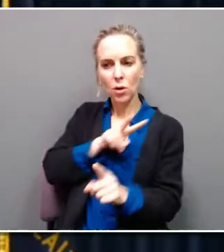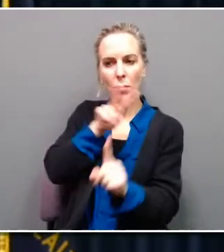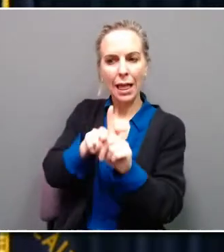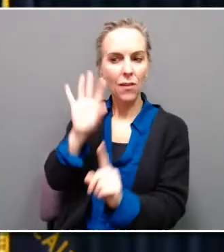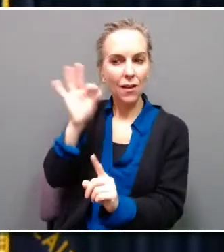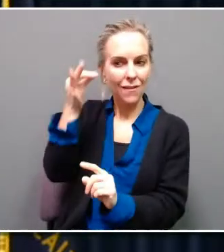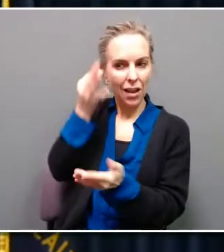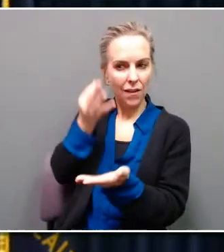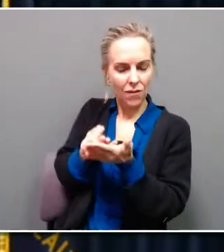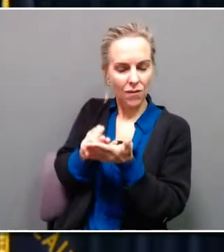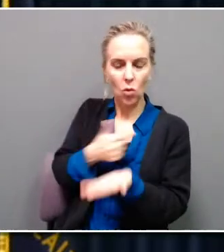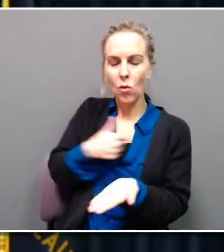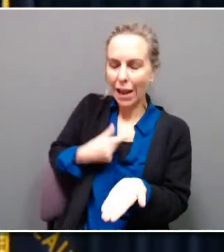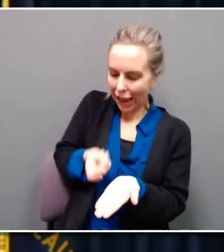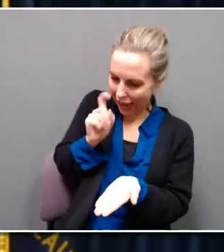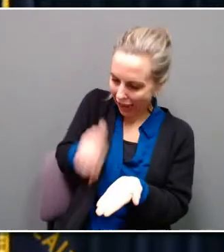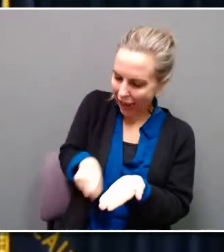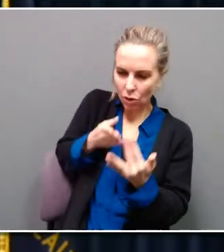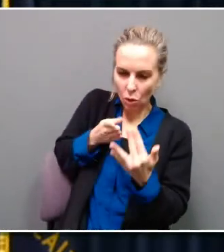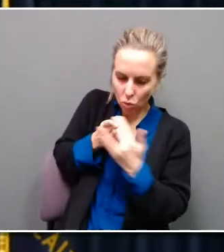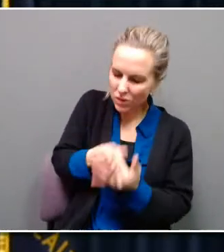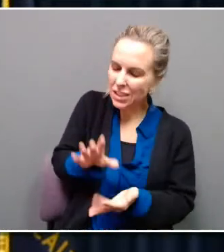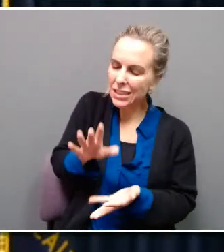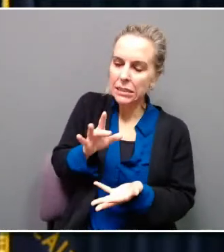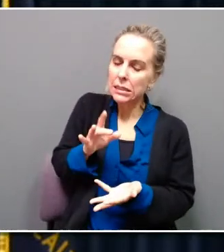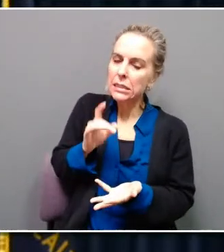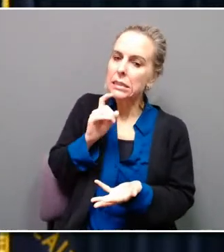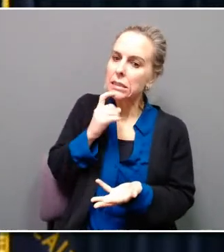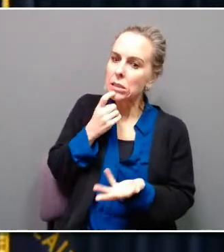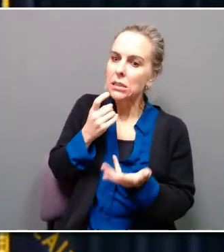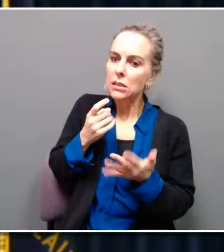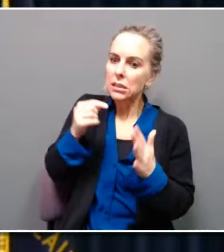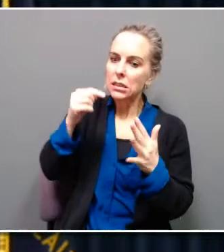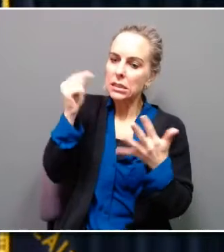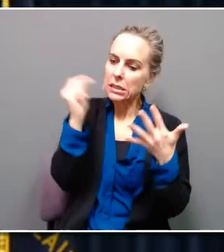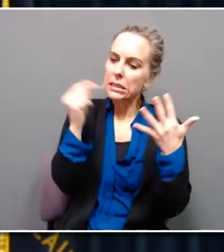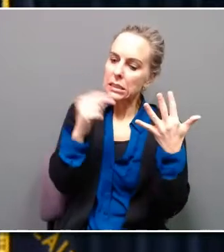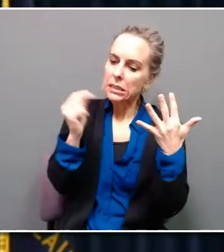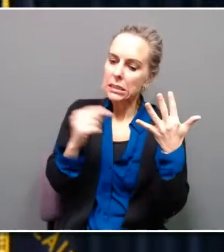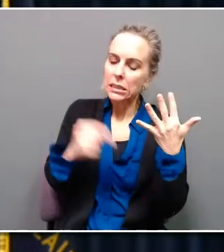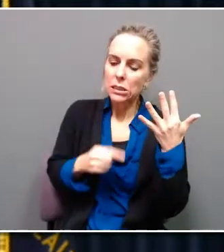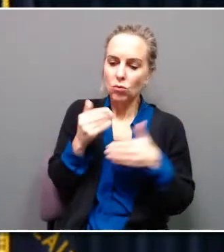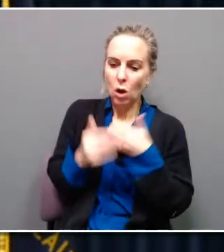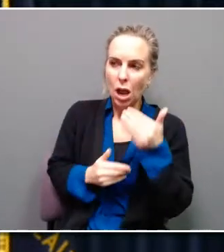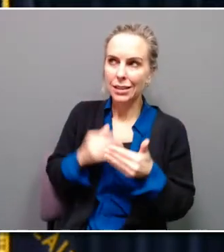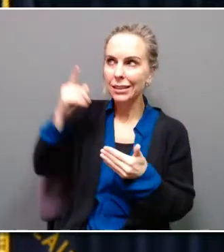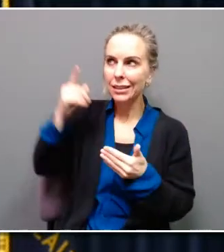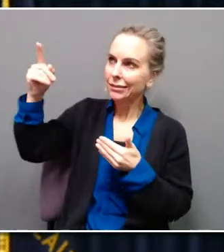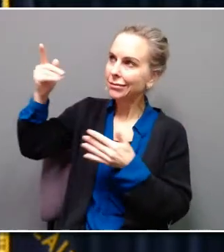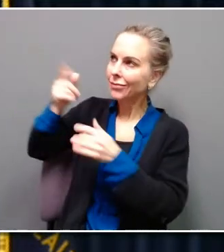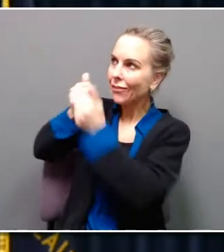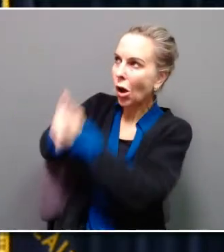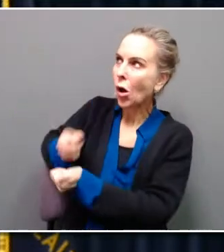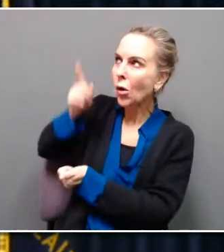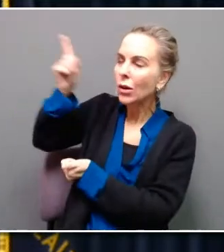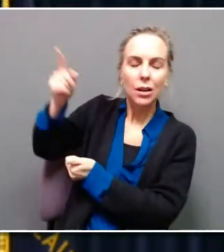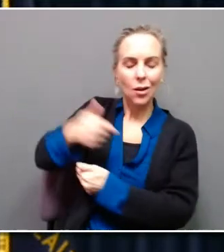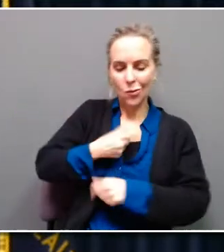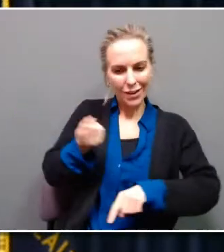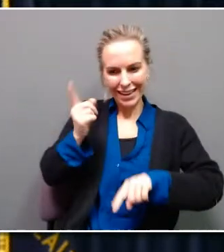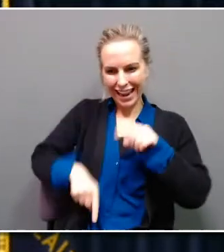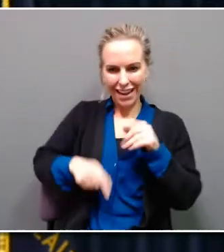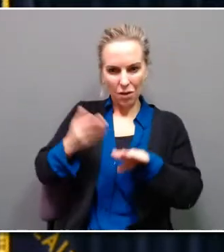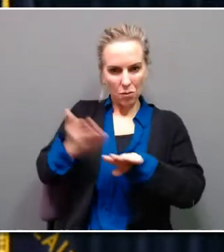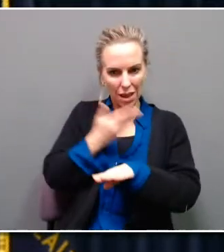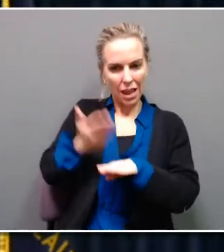have to go through a pretty significant environmental permitting process that takes time. We can't even build an access road into